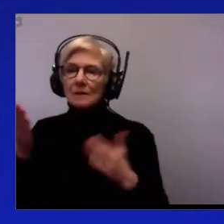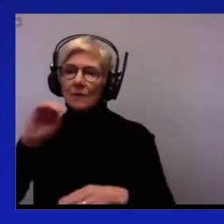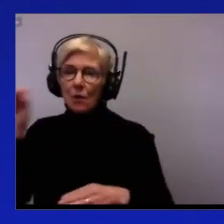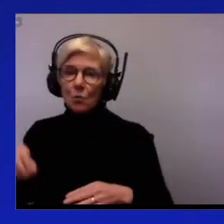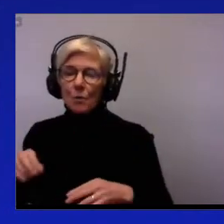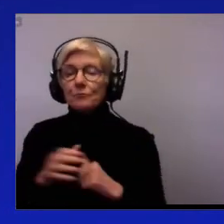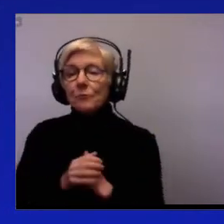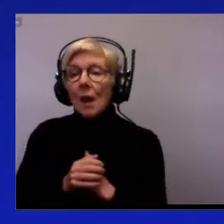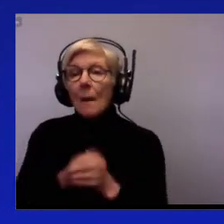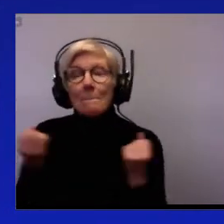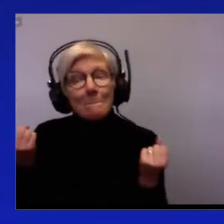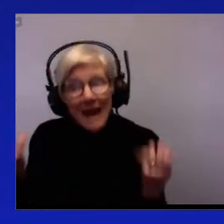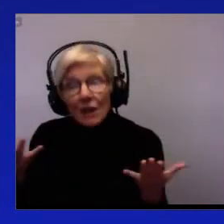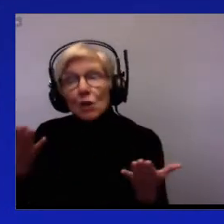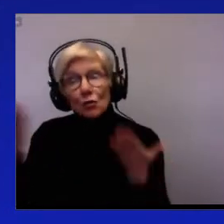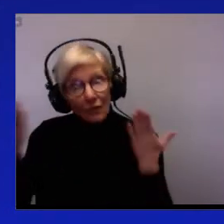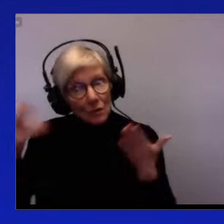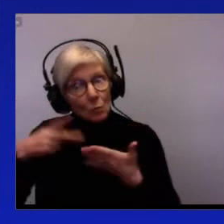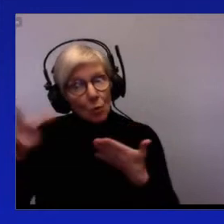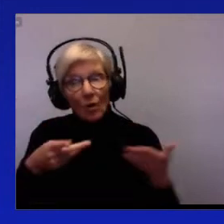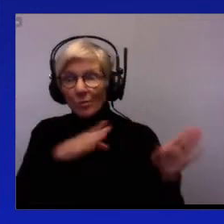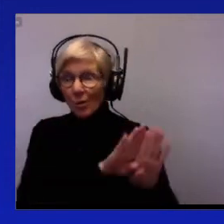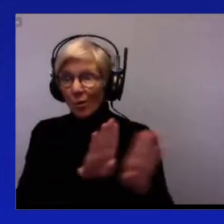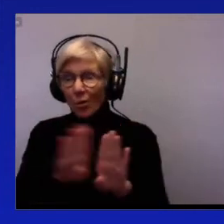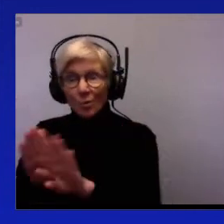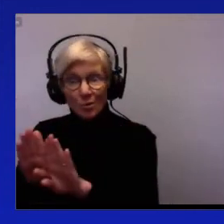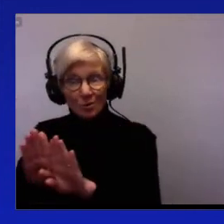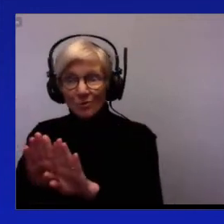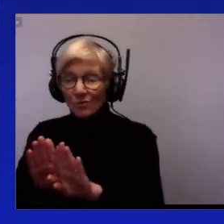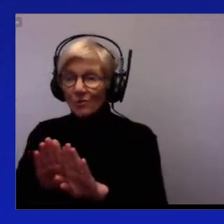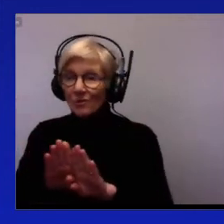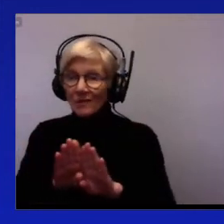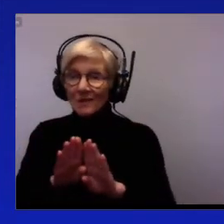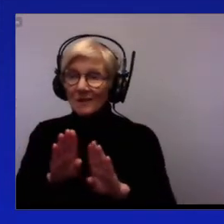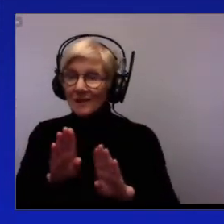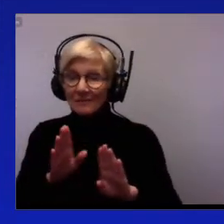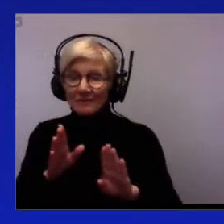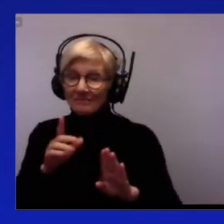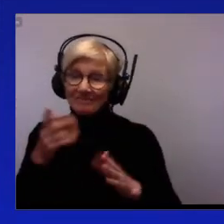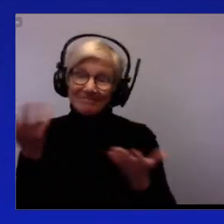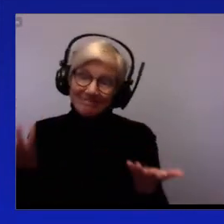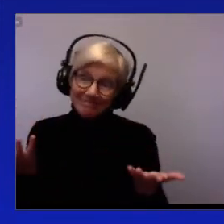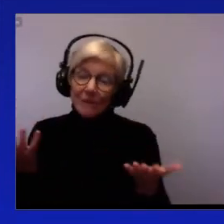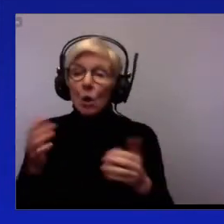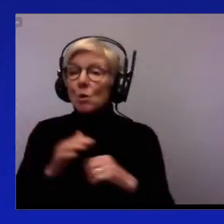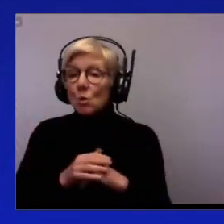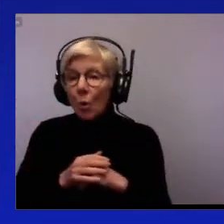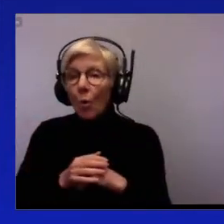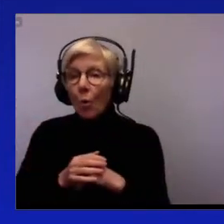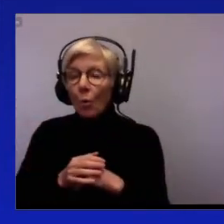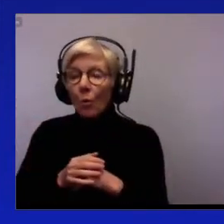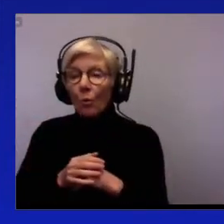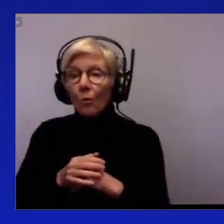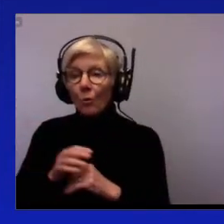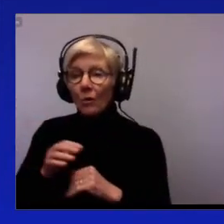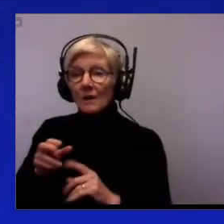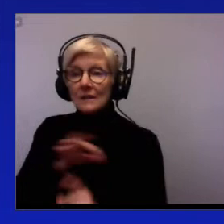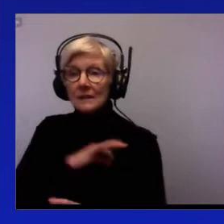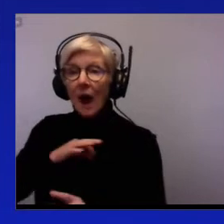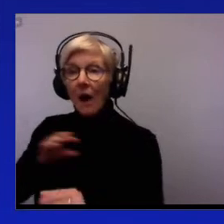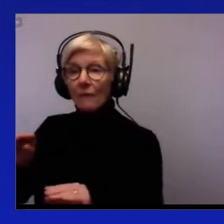lot of the city services that have been shut down are remaining like that because of what we're doing. So it's not having much impact on city